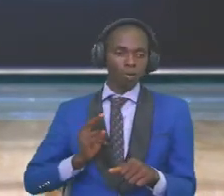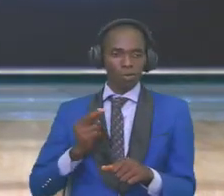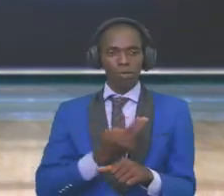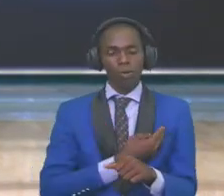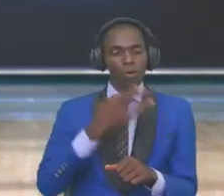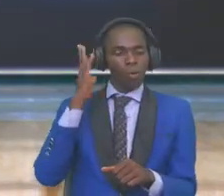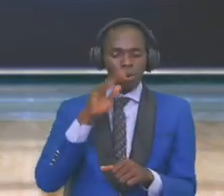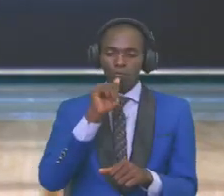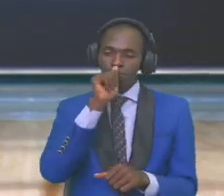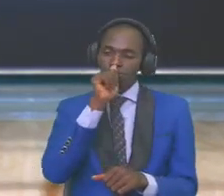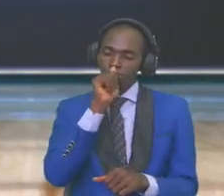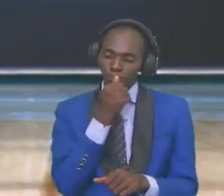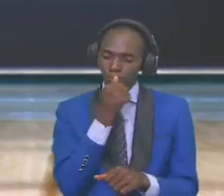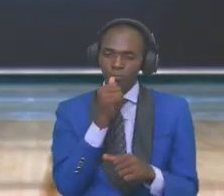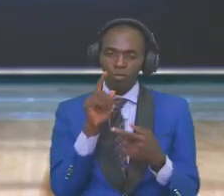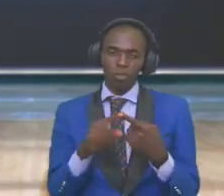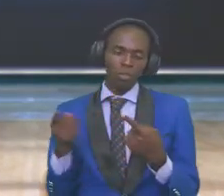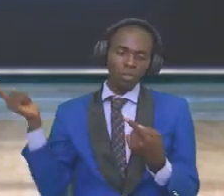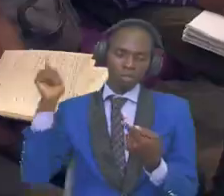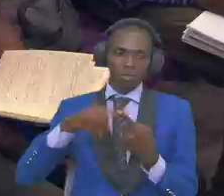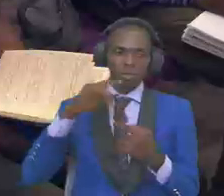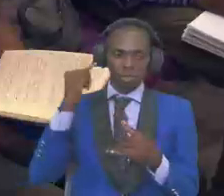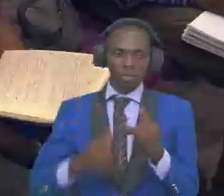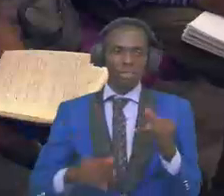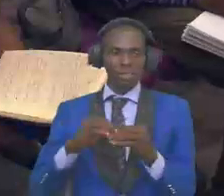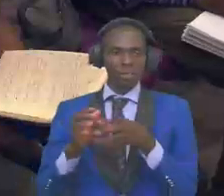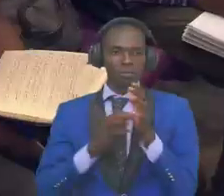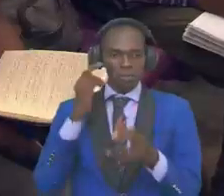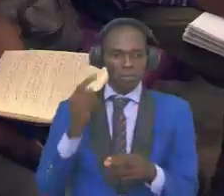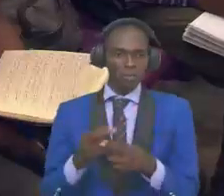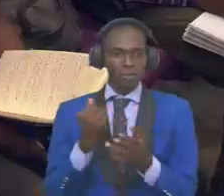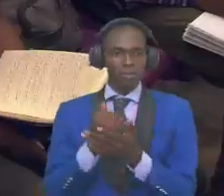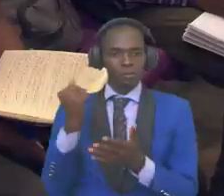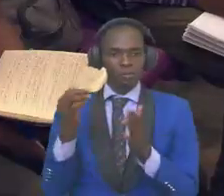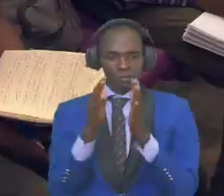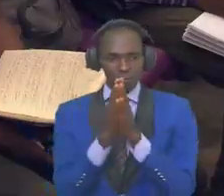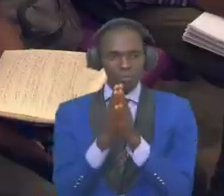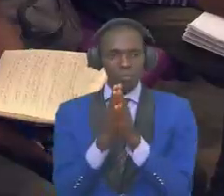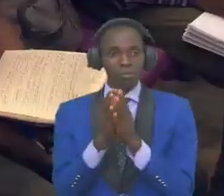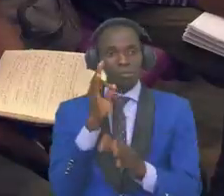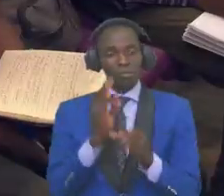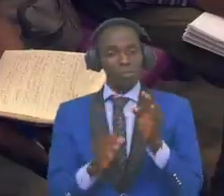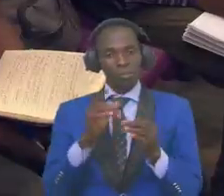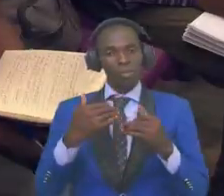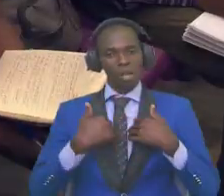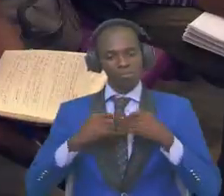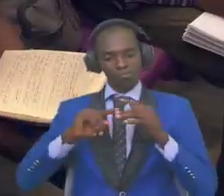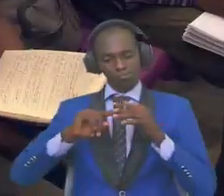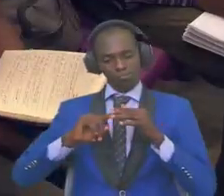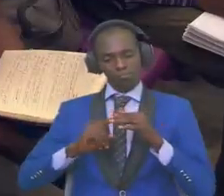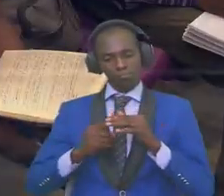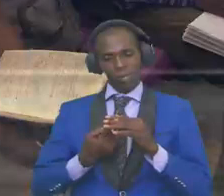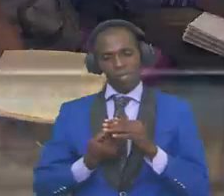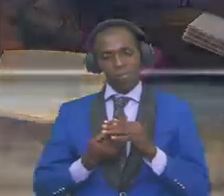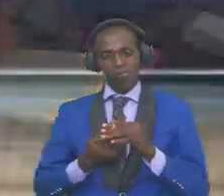will endure to the end in Jesus' name. If you have started compromising,